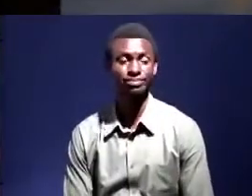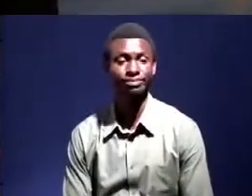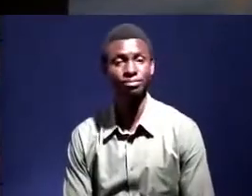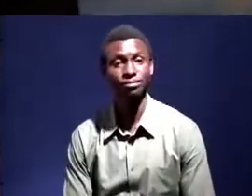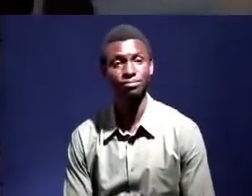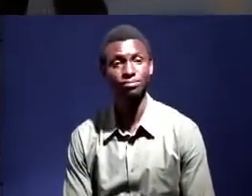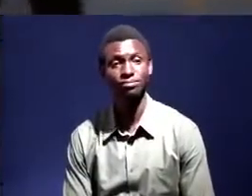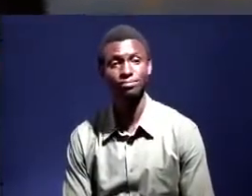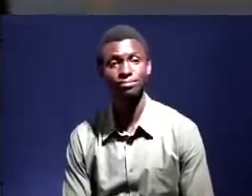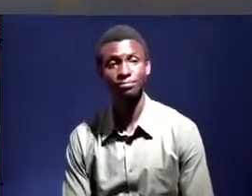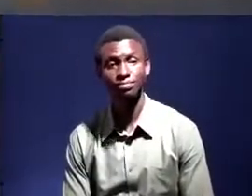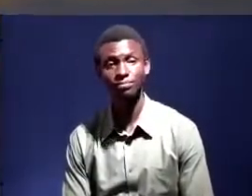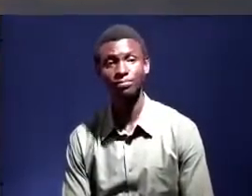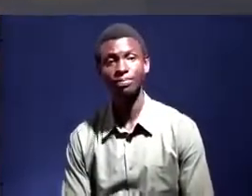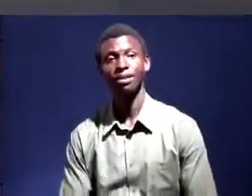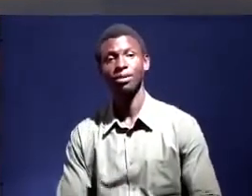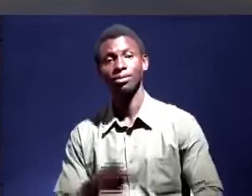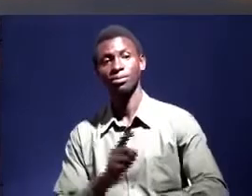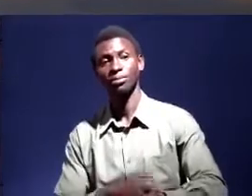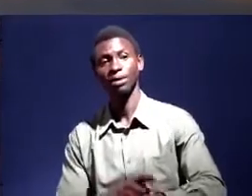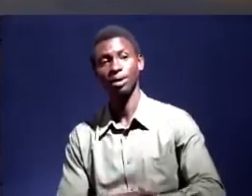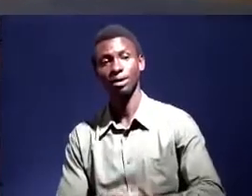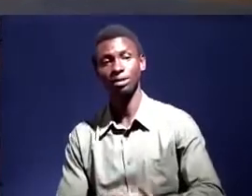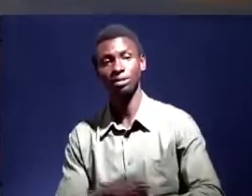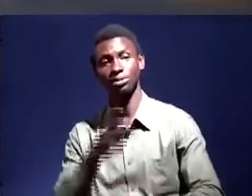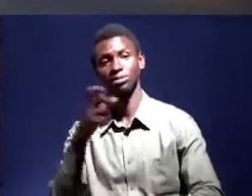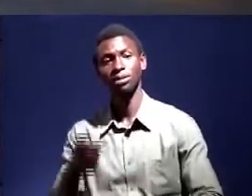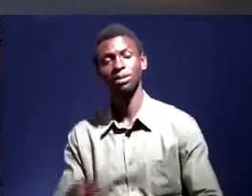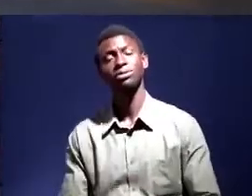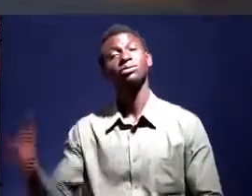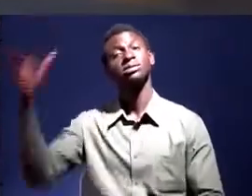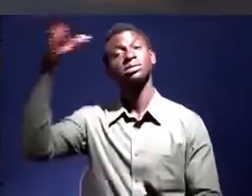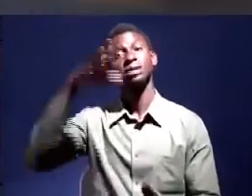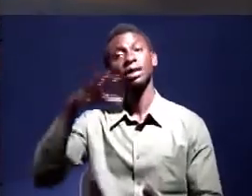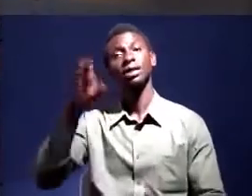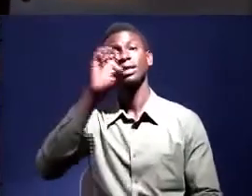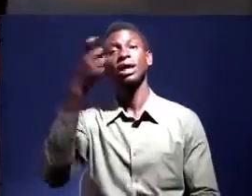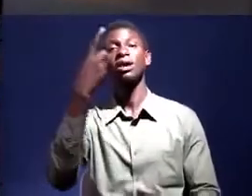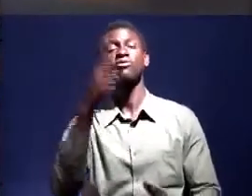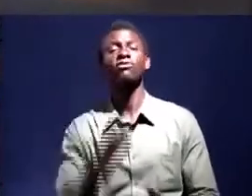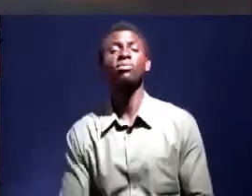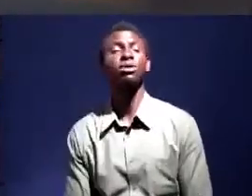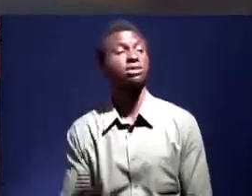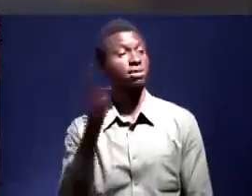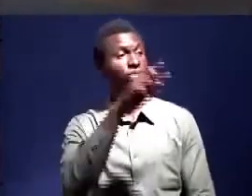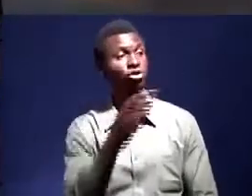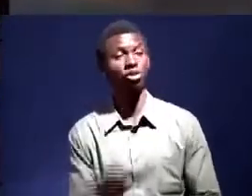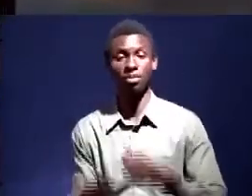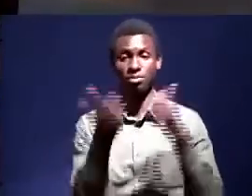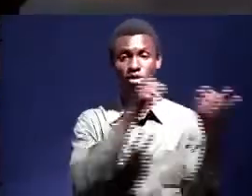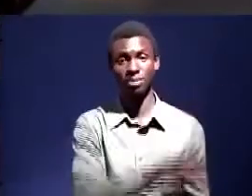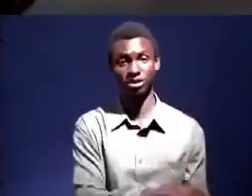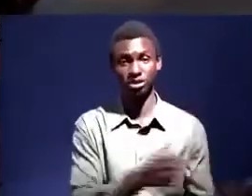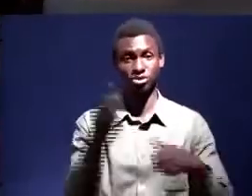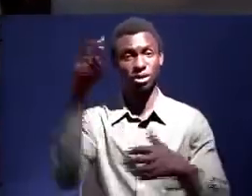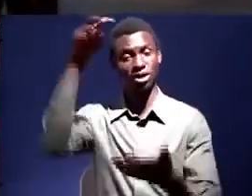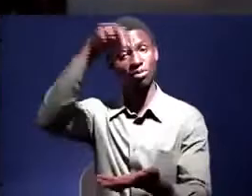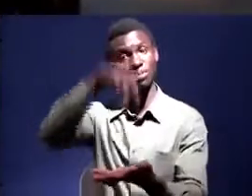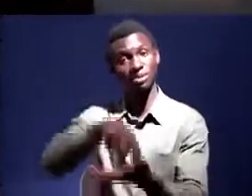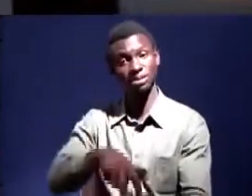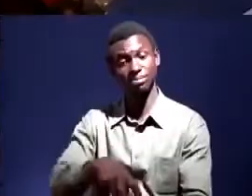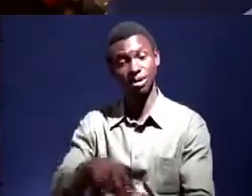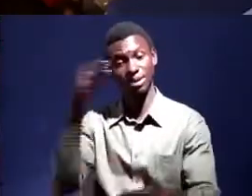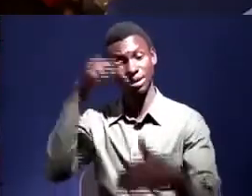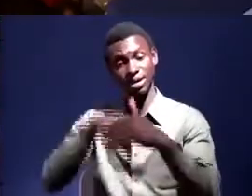baptized today, wakati zaidi ya 1,000 mlipobatizwa leo, when you stood in that water, mliposimama ndani ya maji, when you